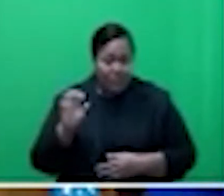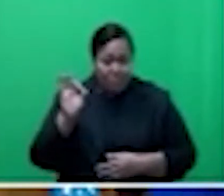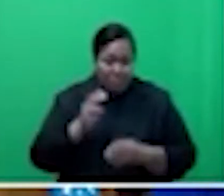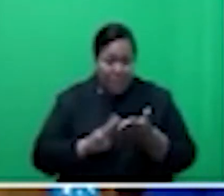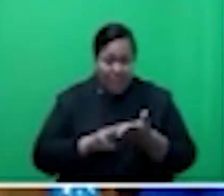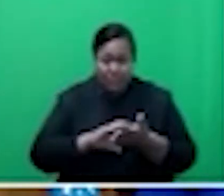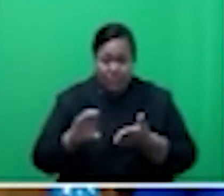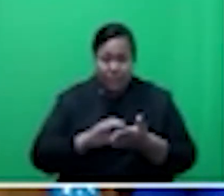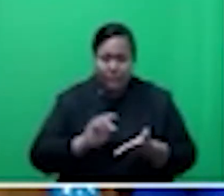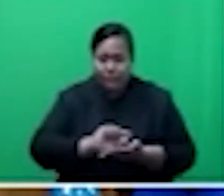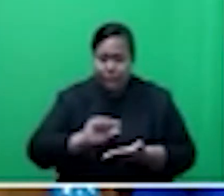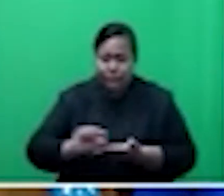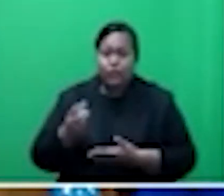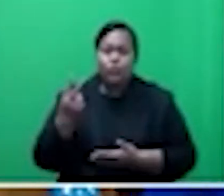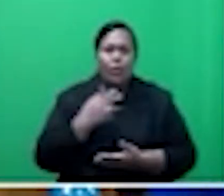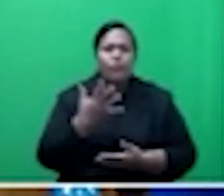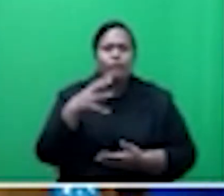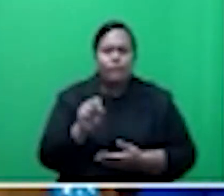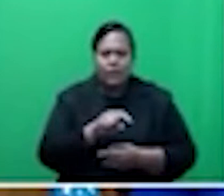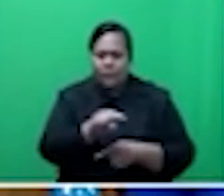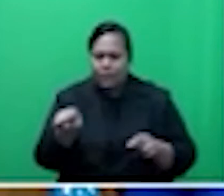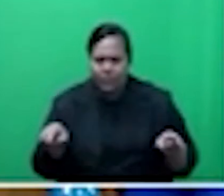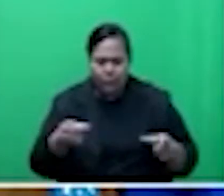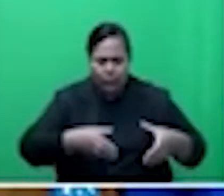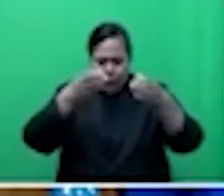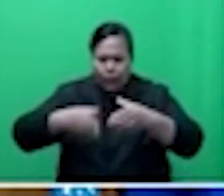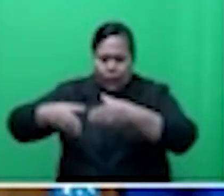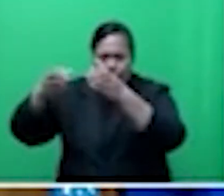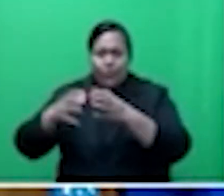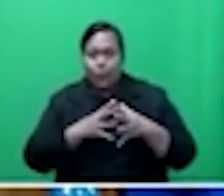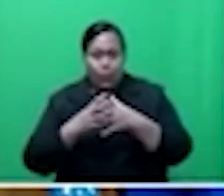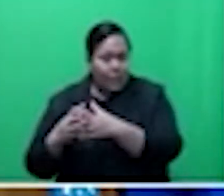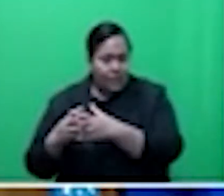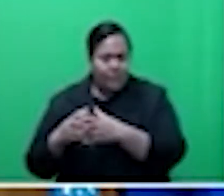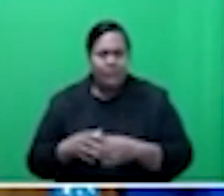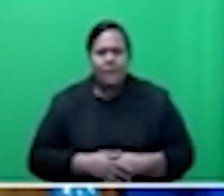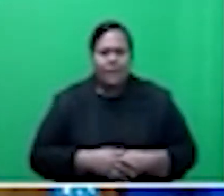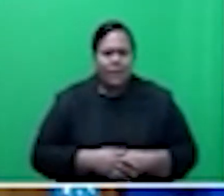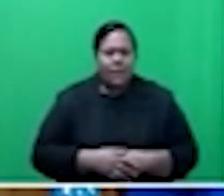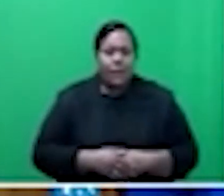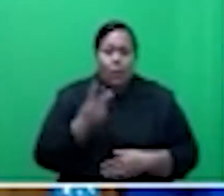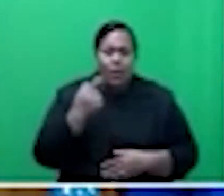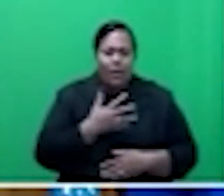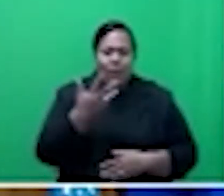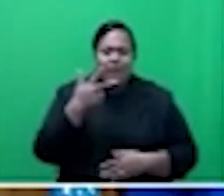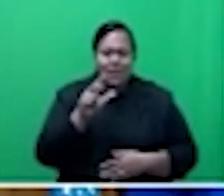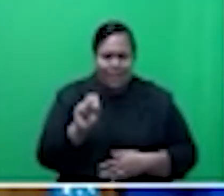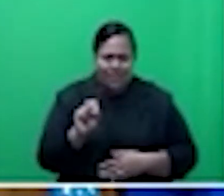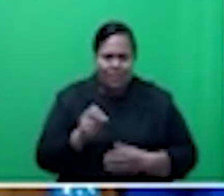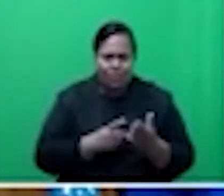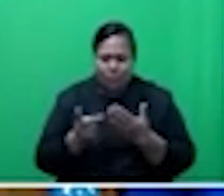Western Division, amounting to $41.6 million, and 118 schemes in the Northern Division, with a total value